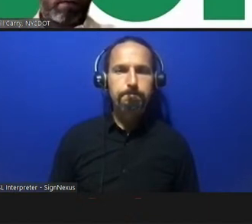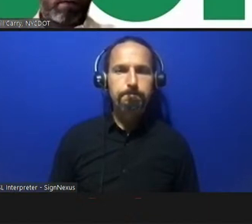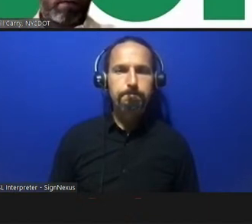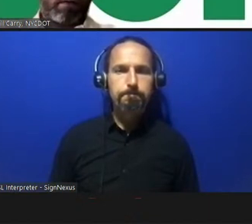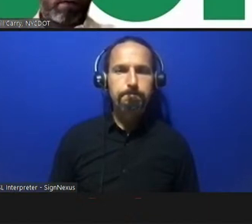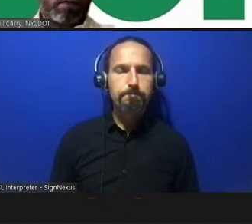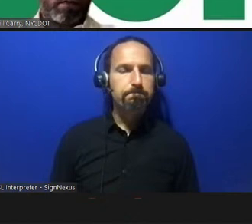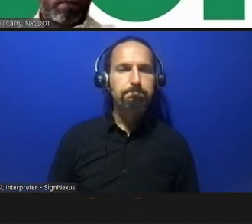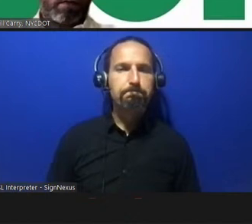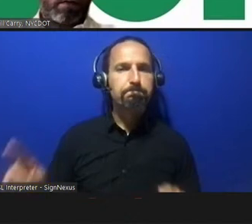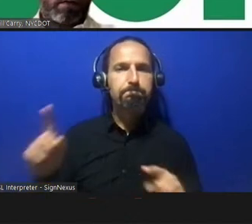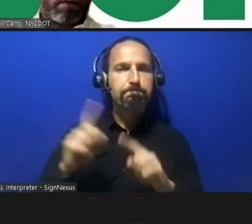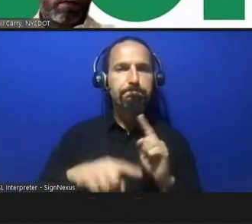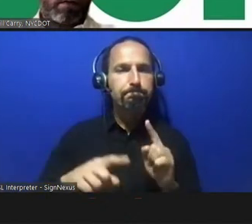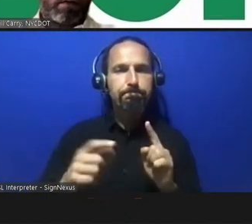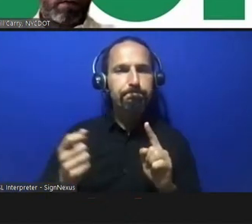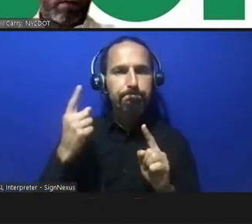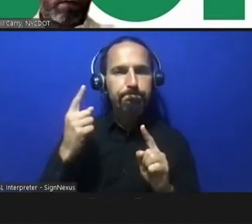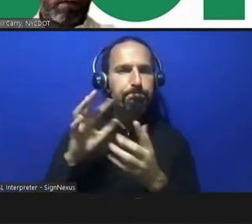oh